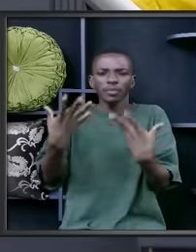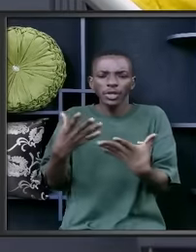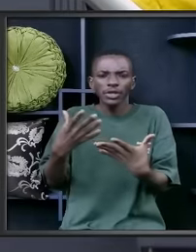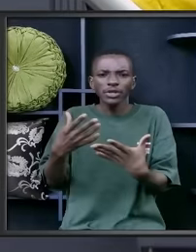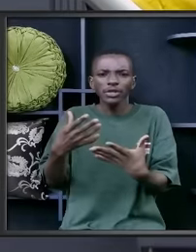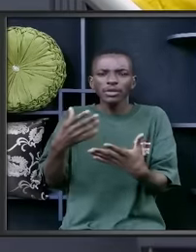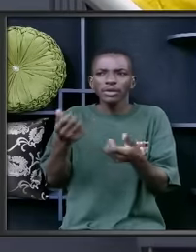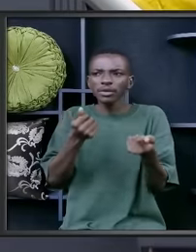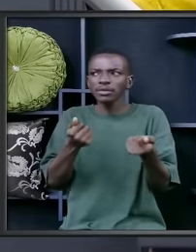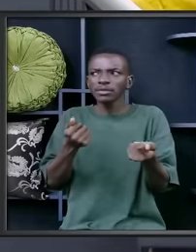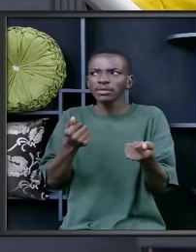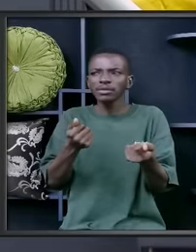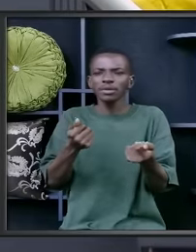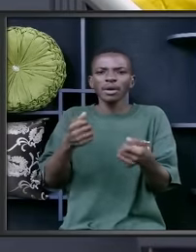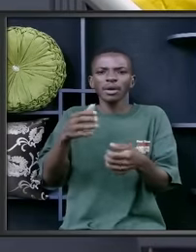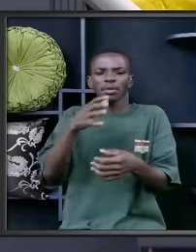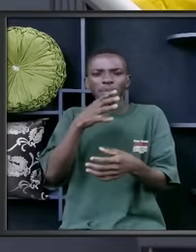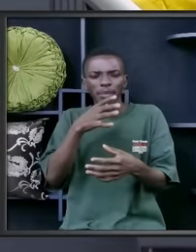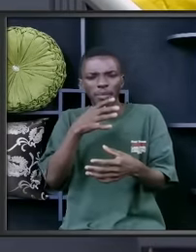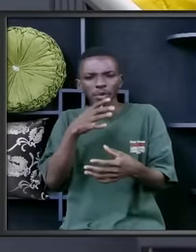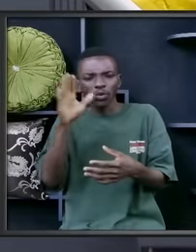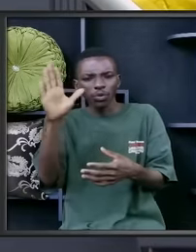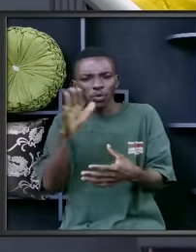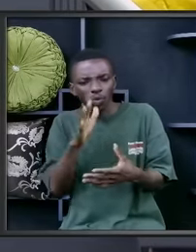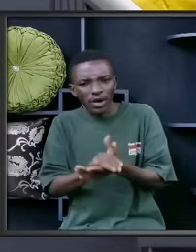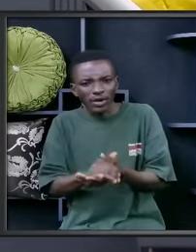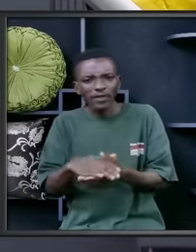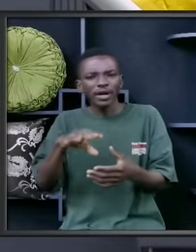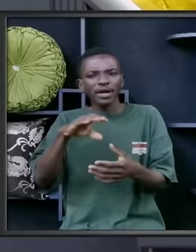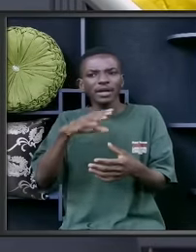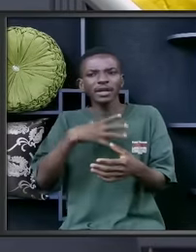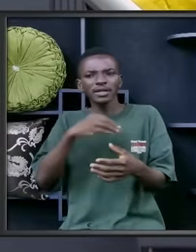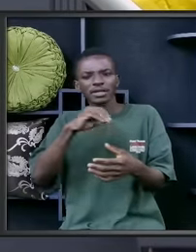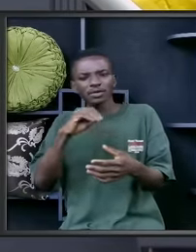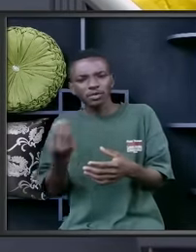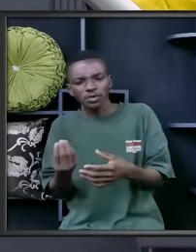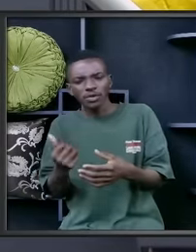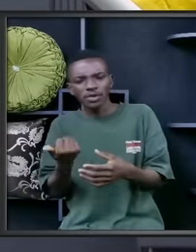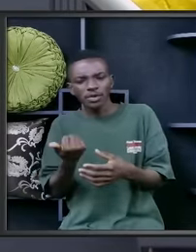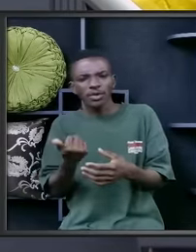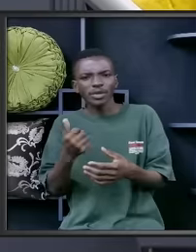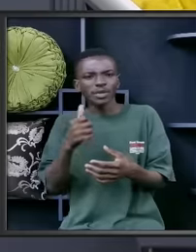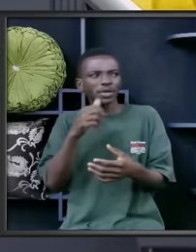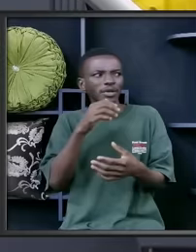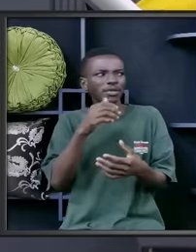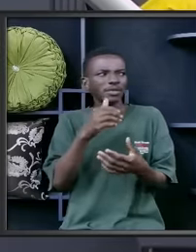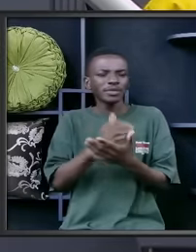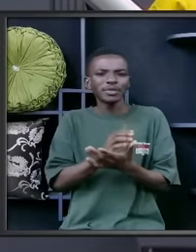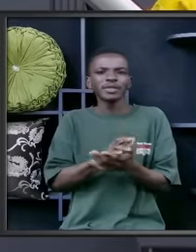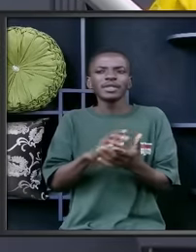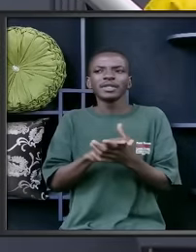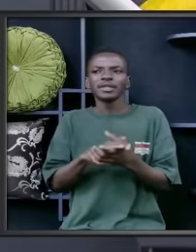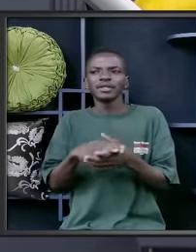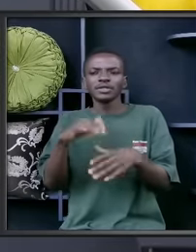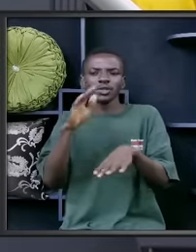the motor. The driver say, madam, and another woman will get a child for that place. And then the children.